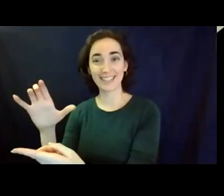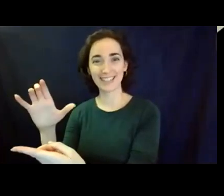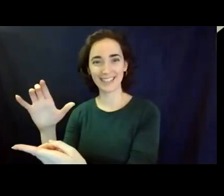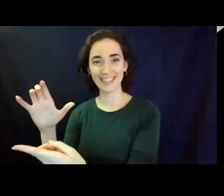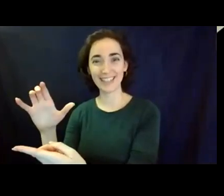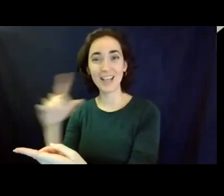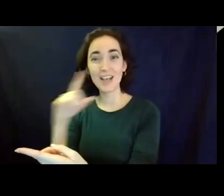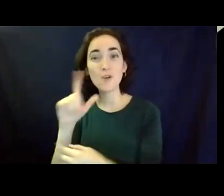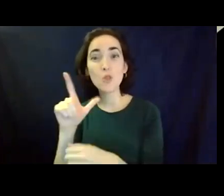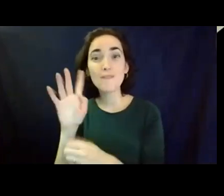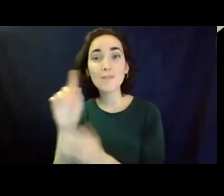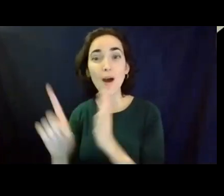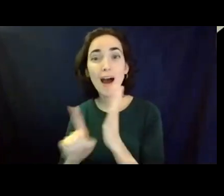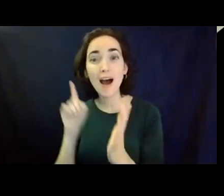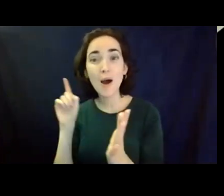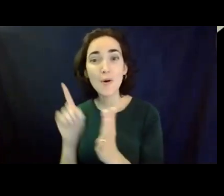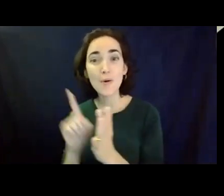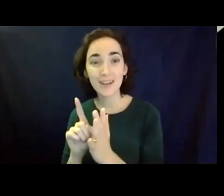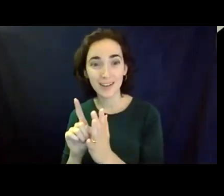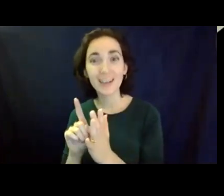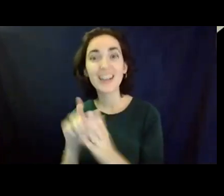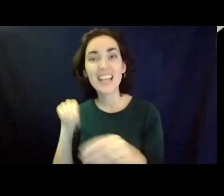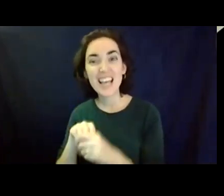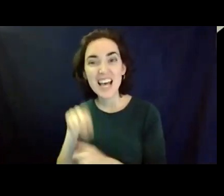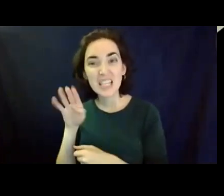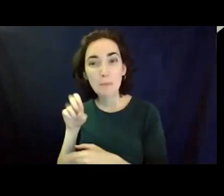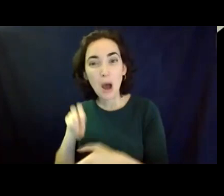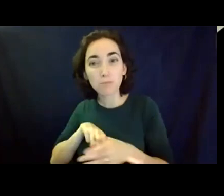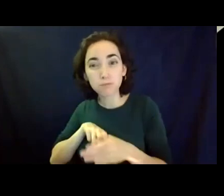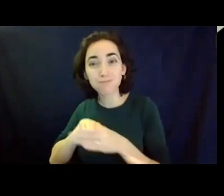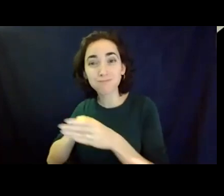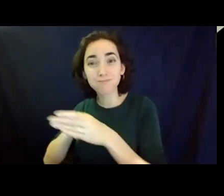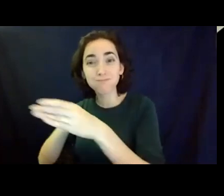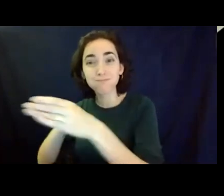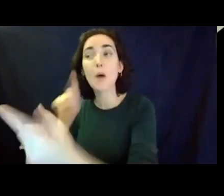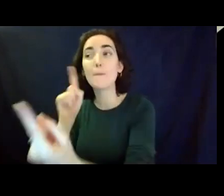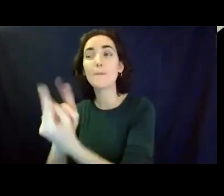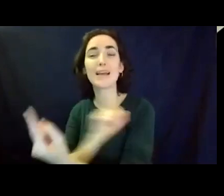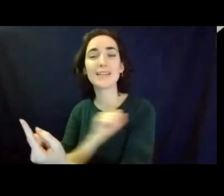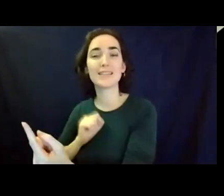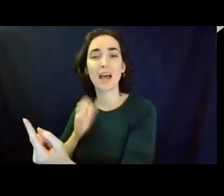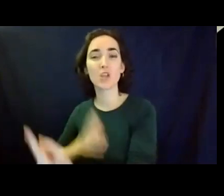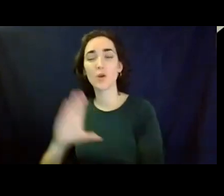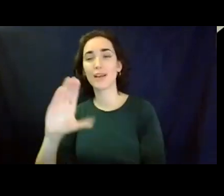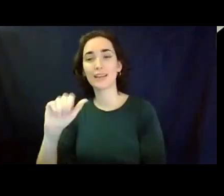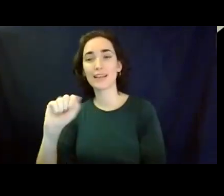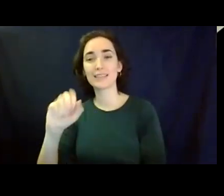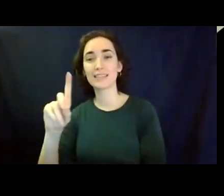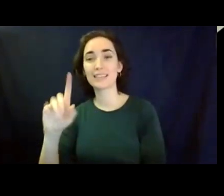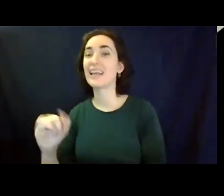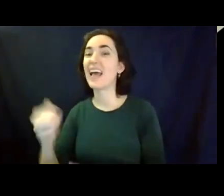for 24 hours straight in a bus to go and speak with Senator Cassidy, who was the last holdout